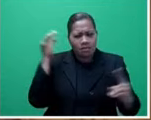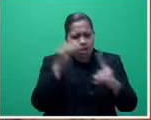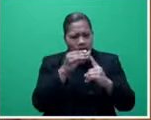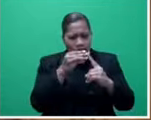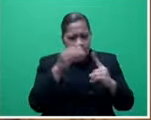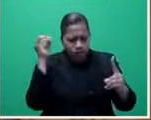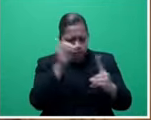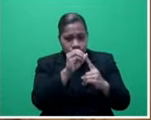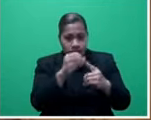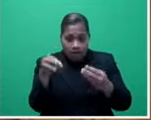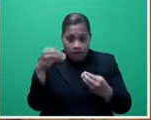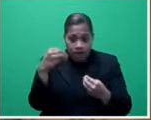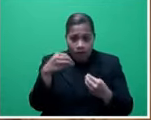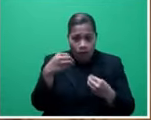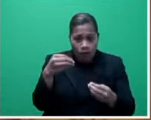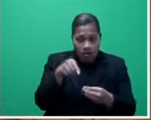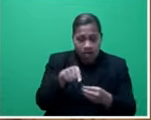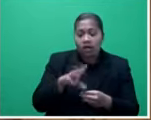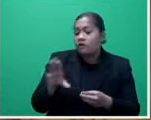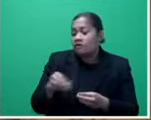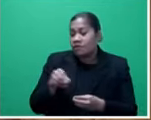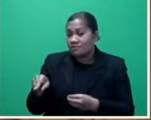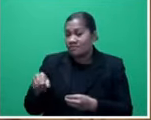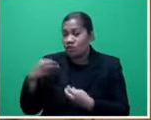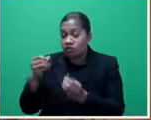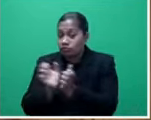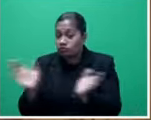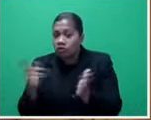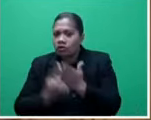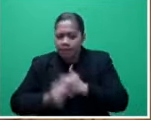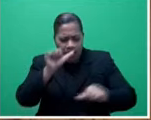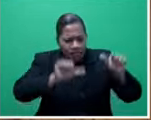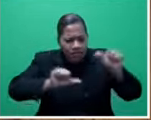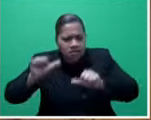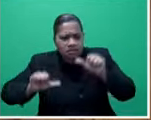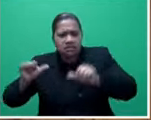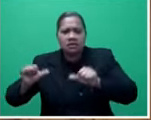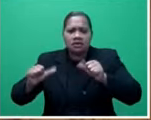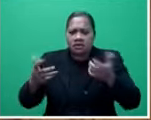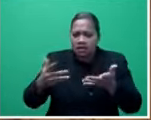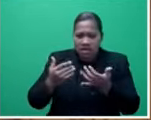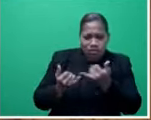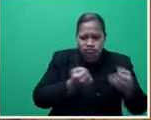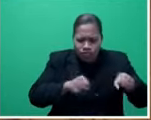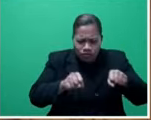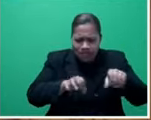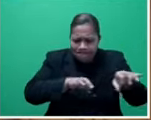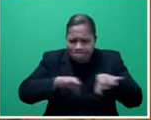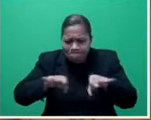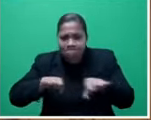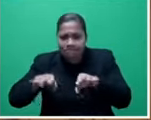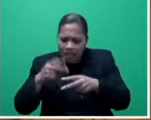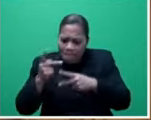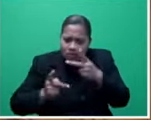audit that was conducted by Office of Auditor General was to assess on whether the strategies, action plans, and processes of